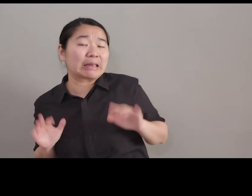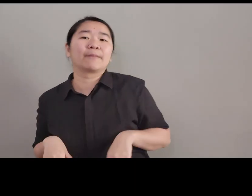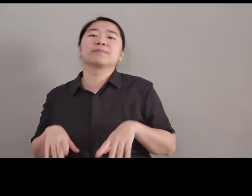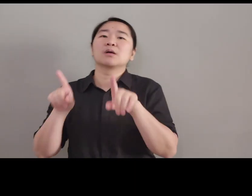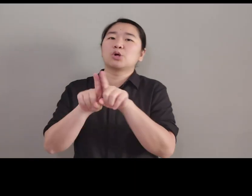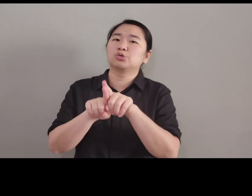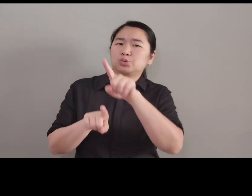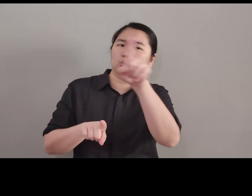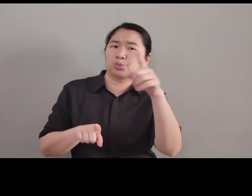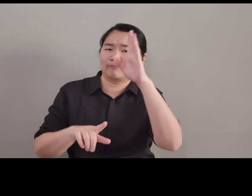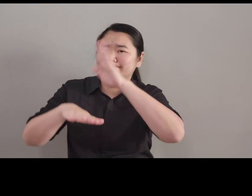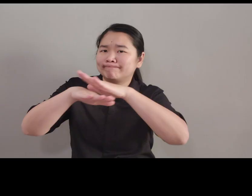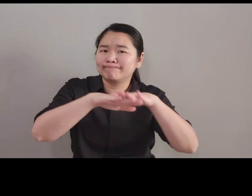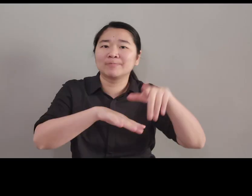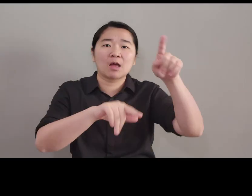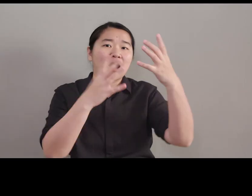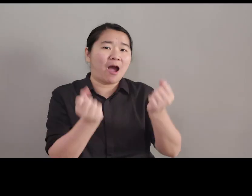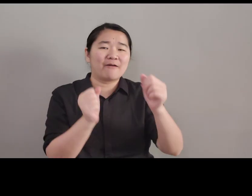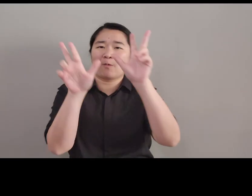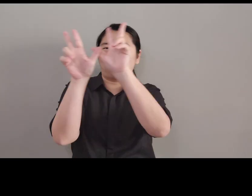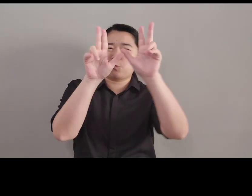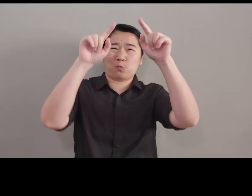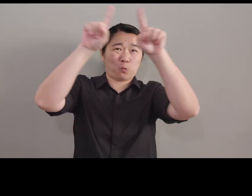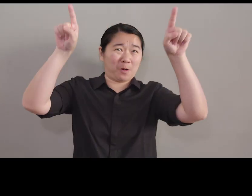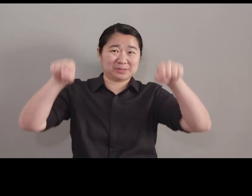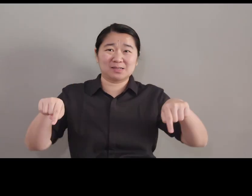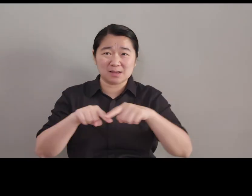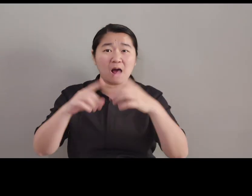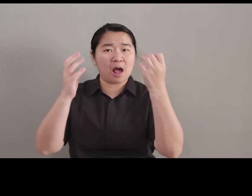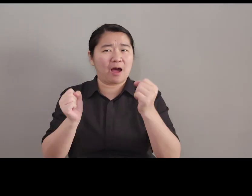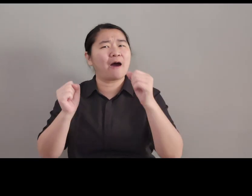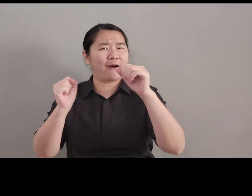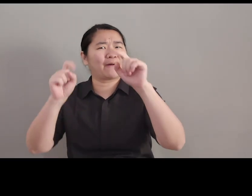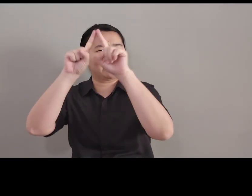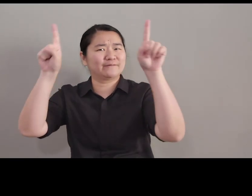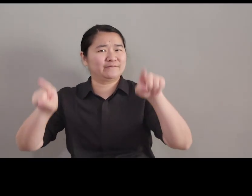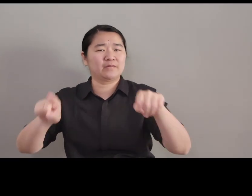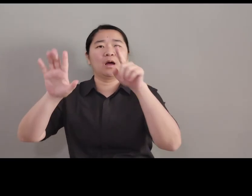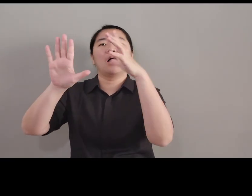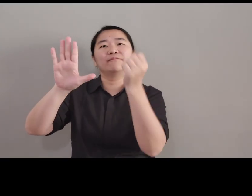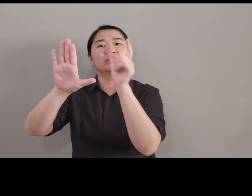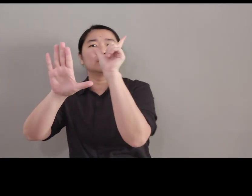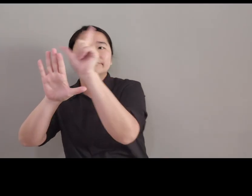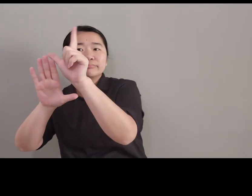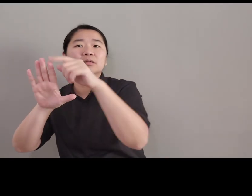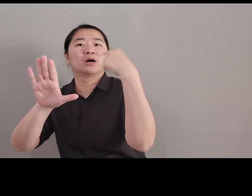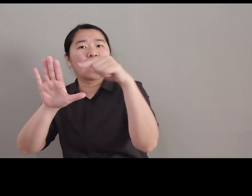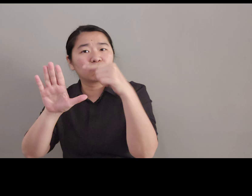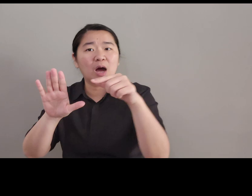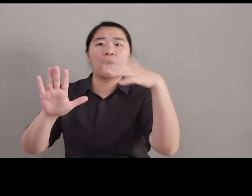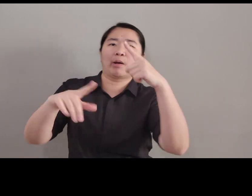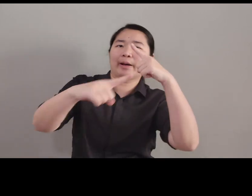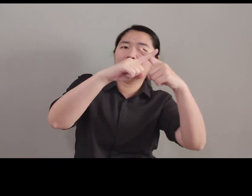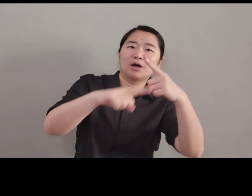to do it, to do the work. But to get actual accessibility fixed, yeah, I agree with Wilco what he said earlier, that we